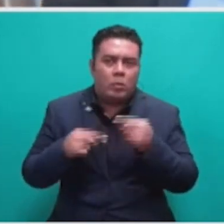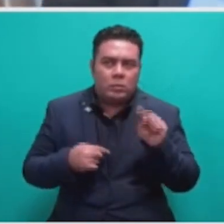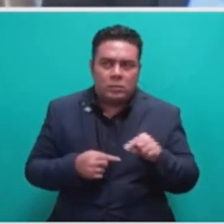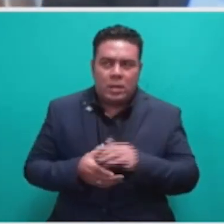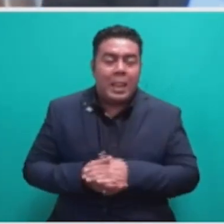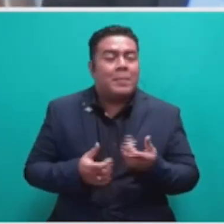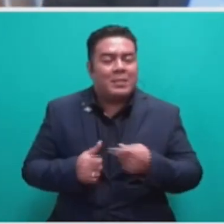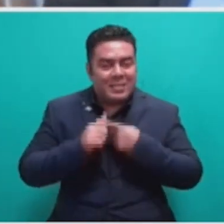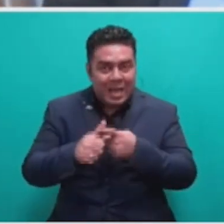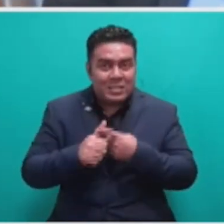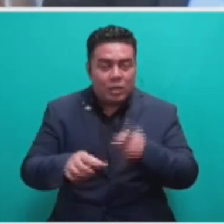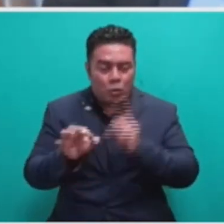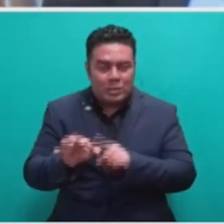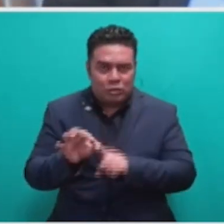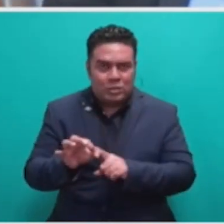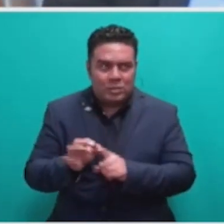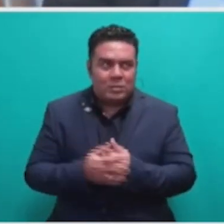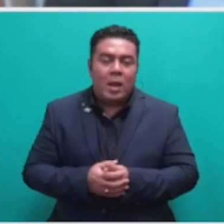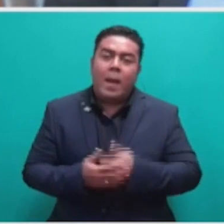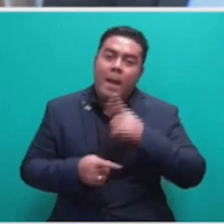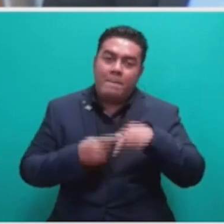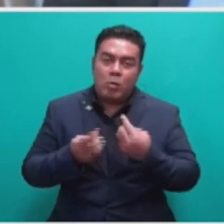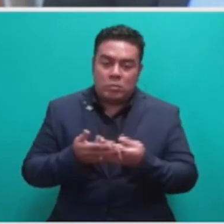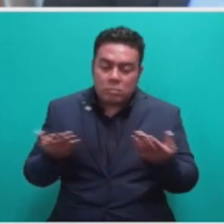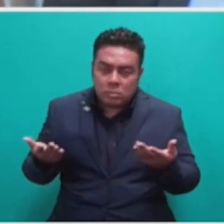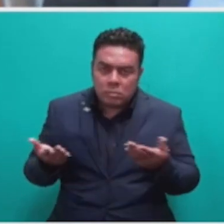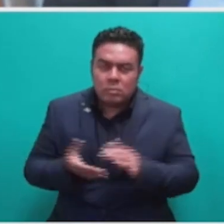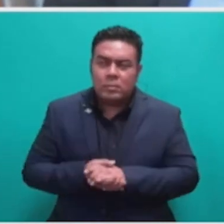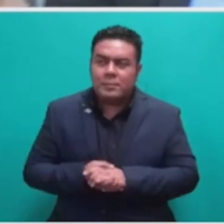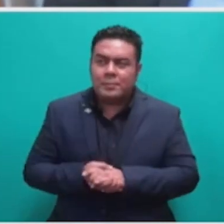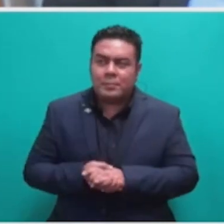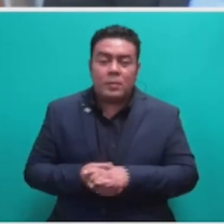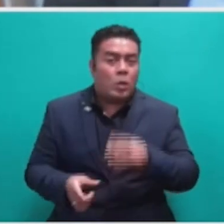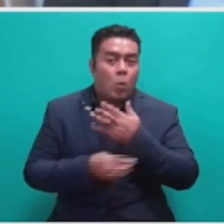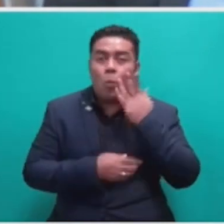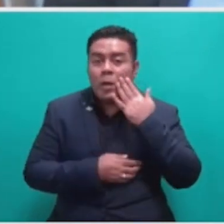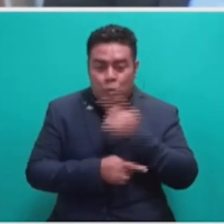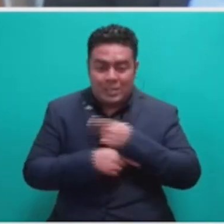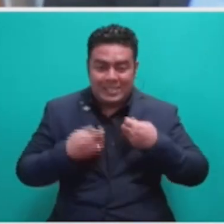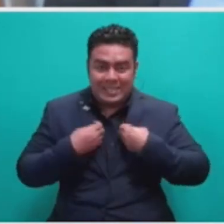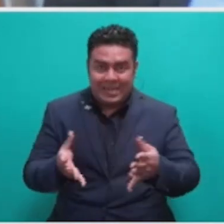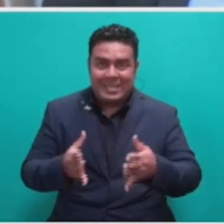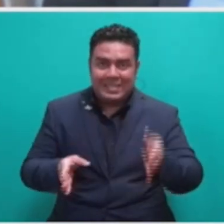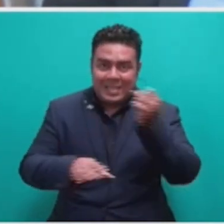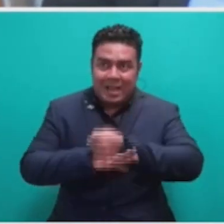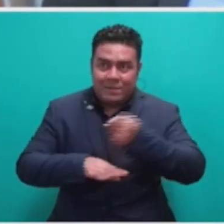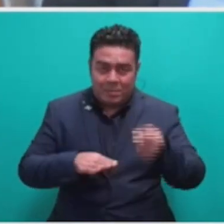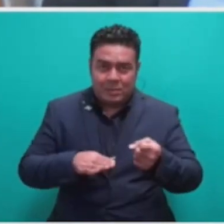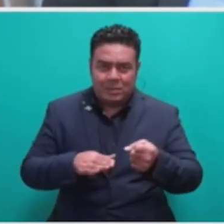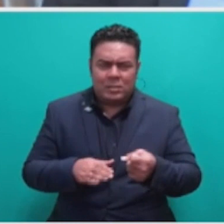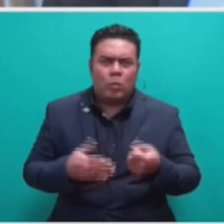let me just answer this question that he raised about mitigation. When we started, this government, Mr. Speaker,